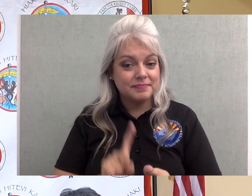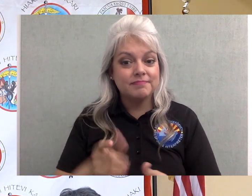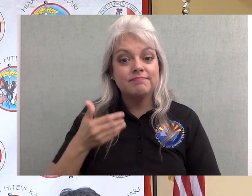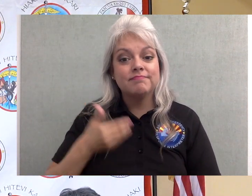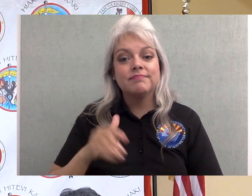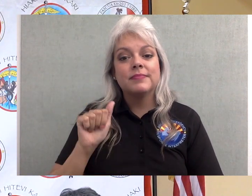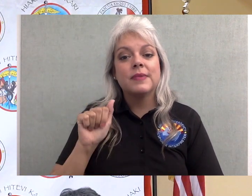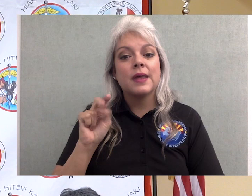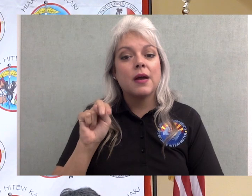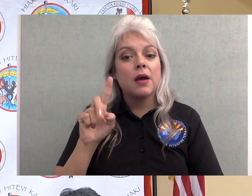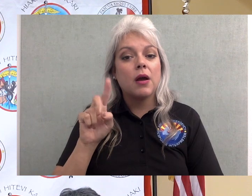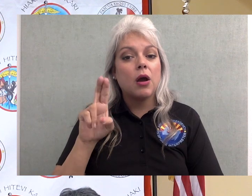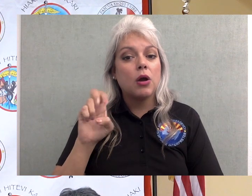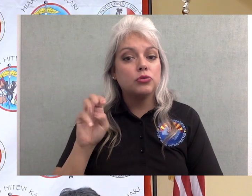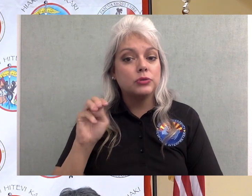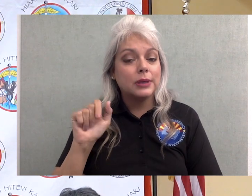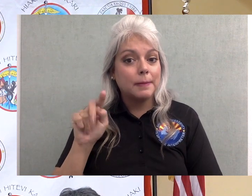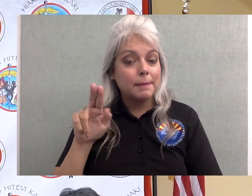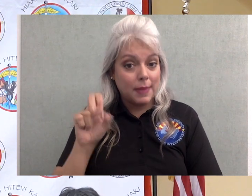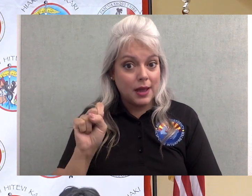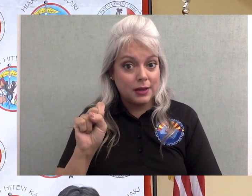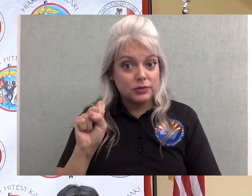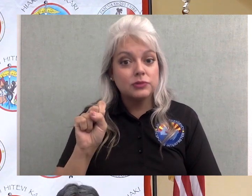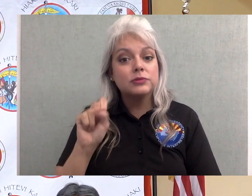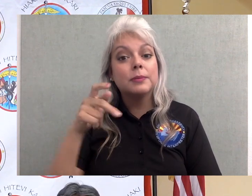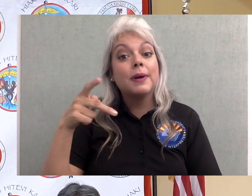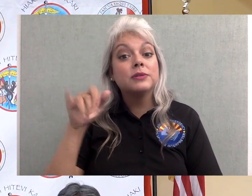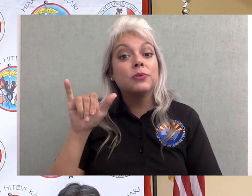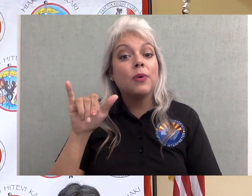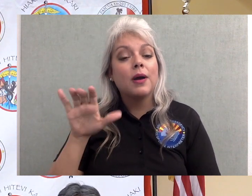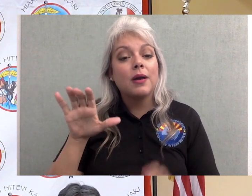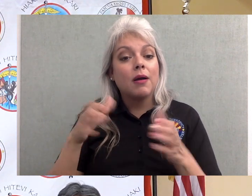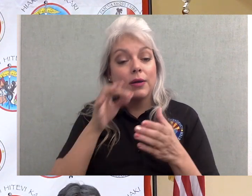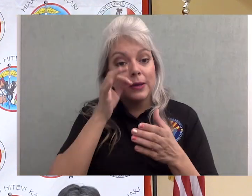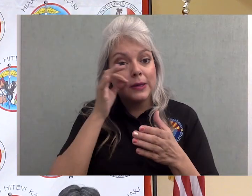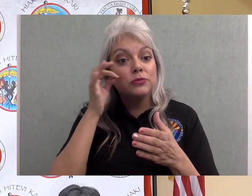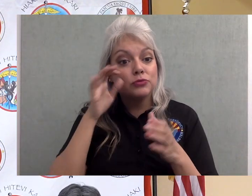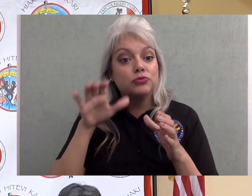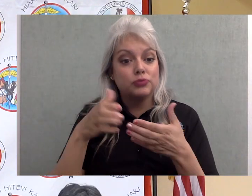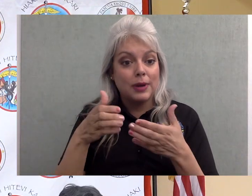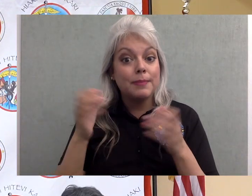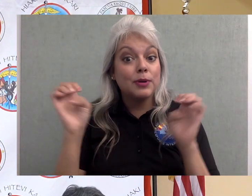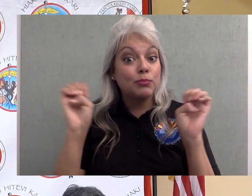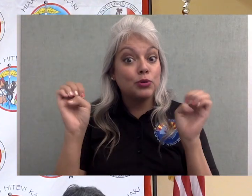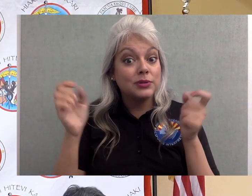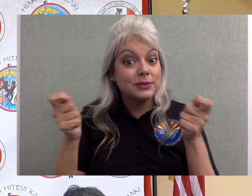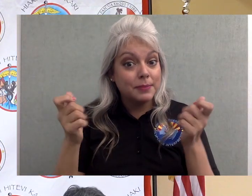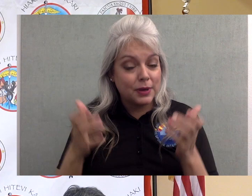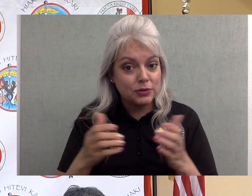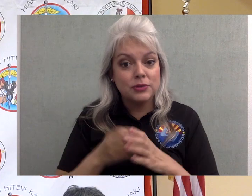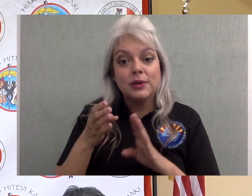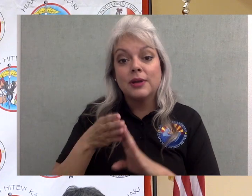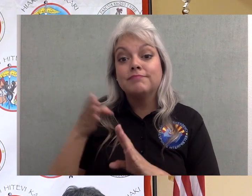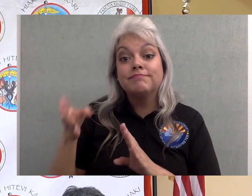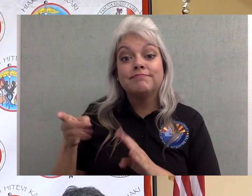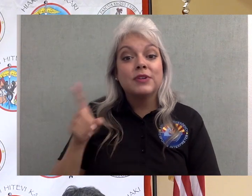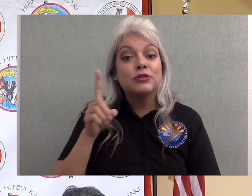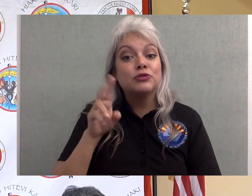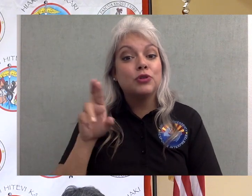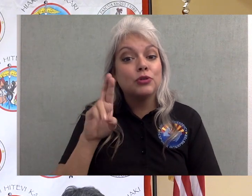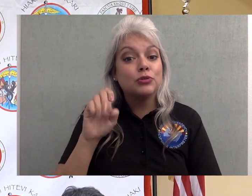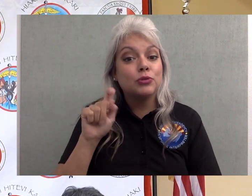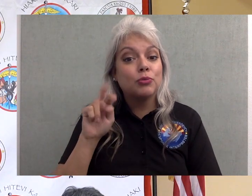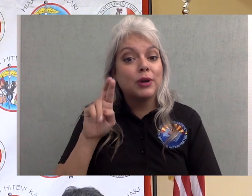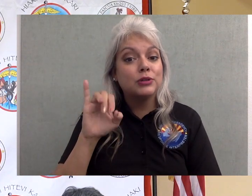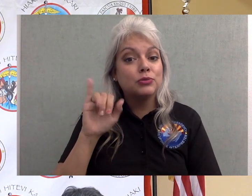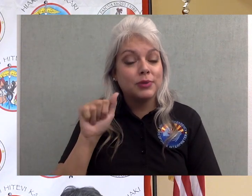Matus, the Tribal Emergency Manager. With us today, we also have Dr. Renteria from the PYT Tribal Health Department. First off, I'd